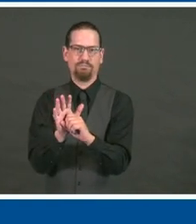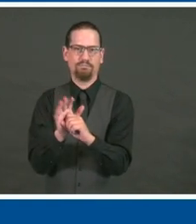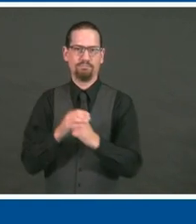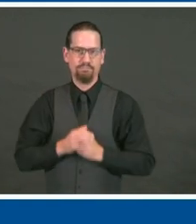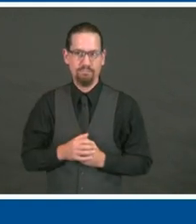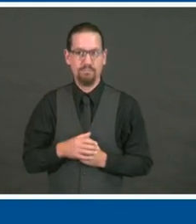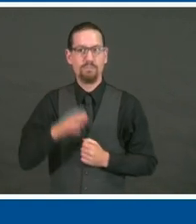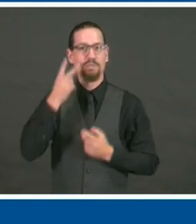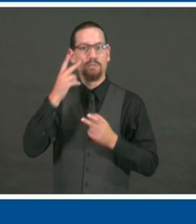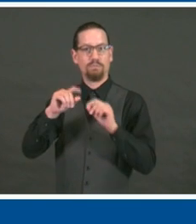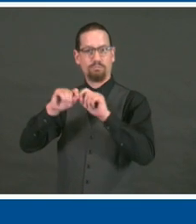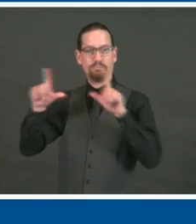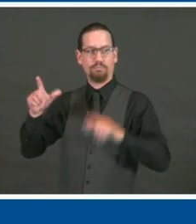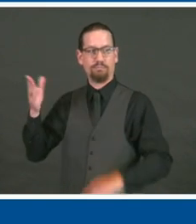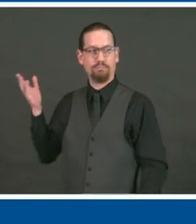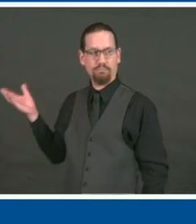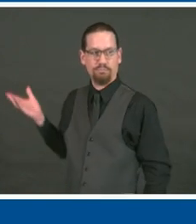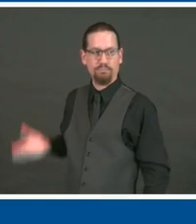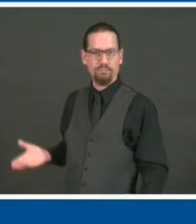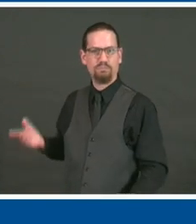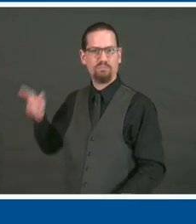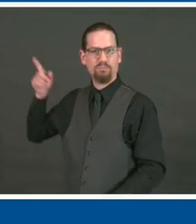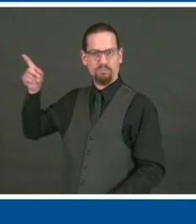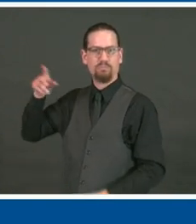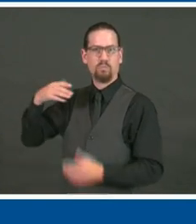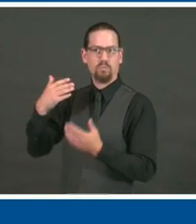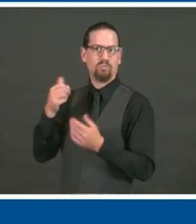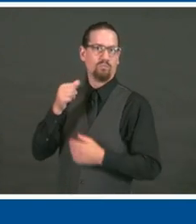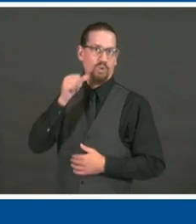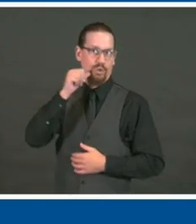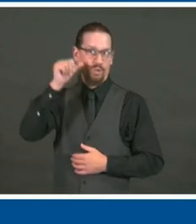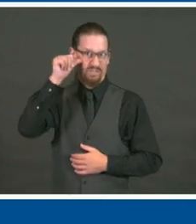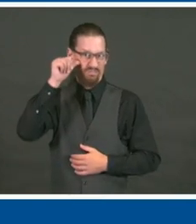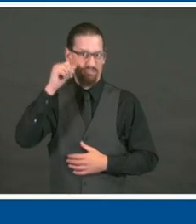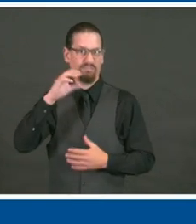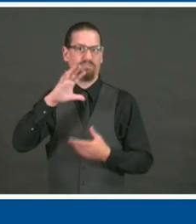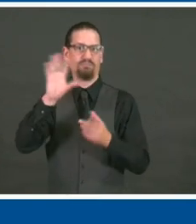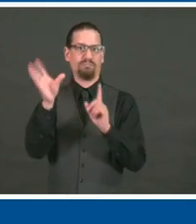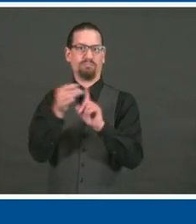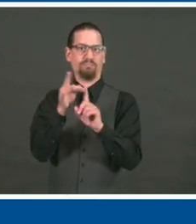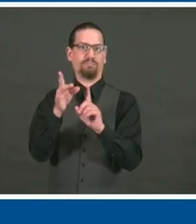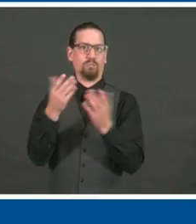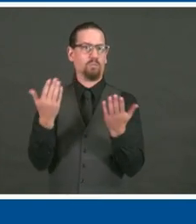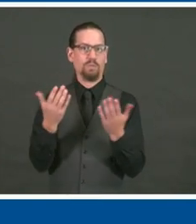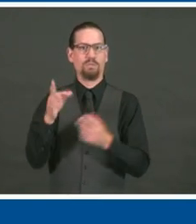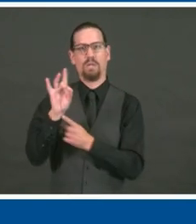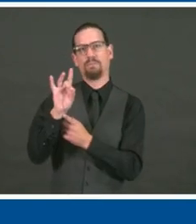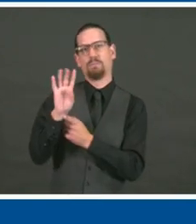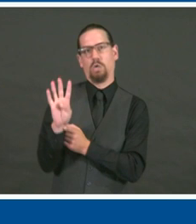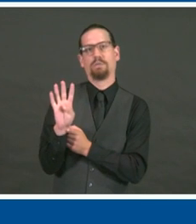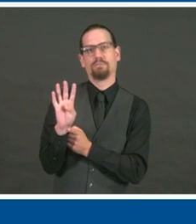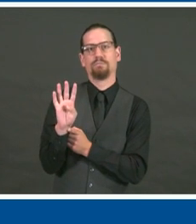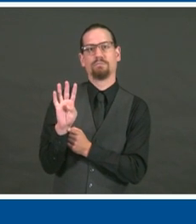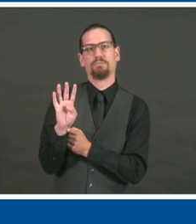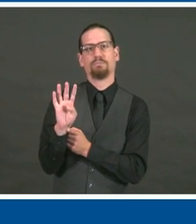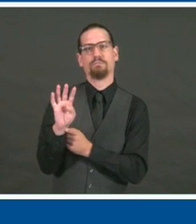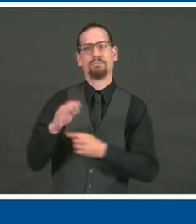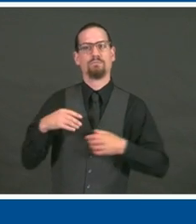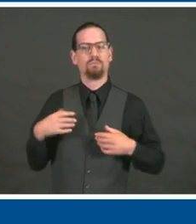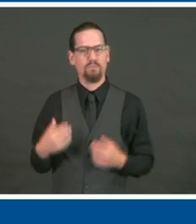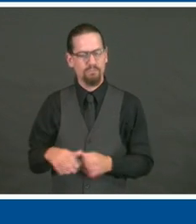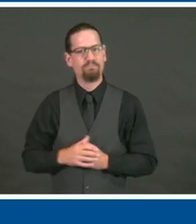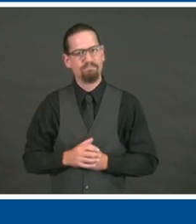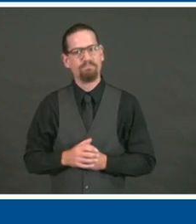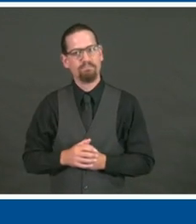on the screen. Yesterday, we had 84 new cases. So that's